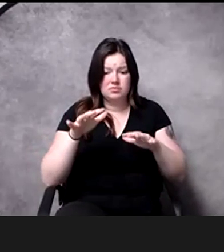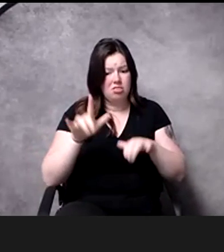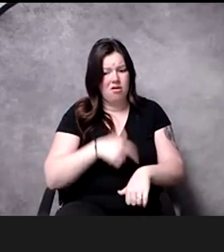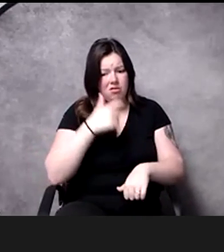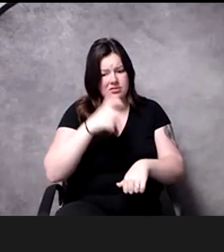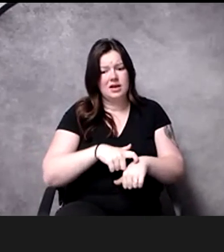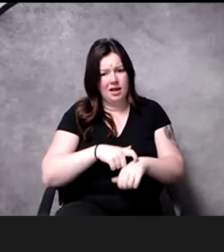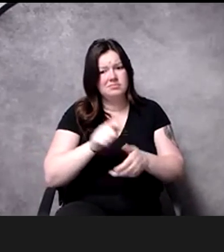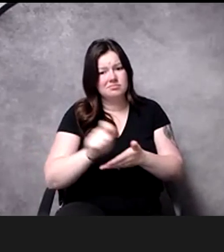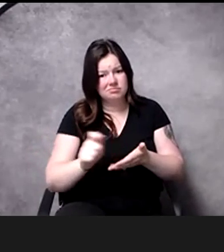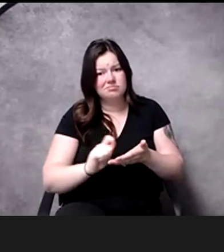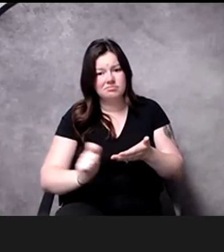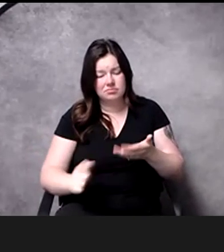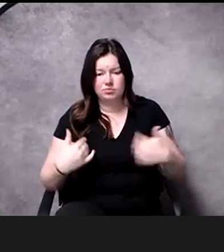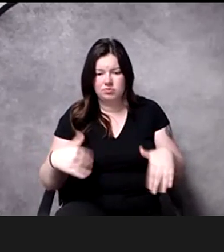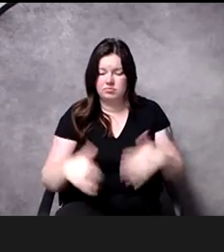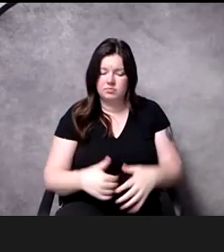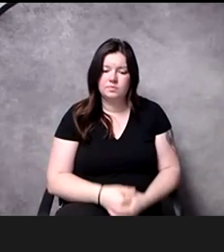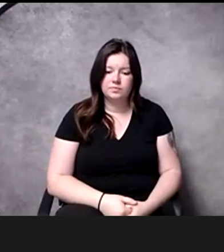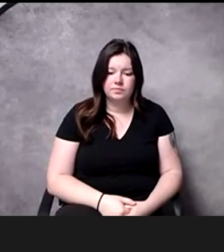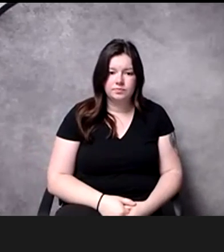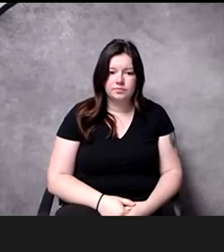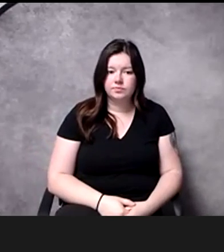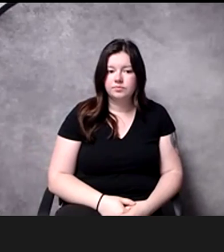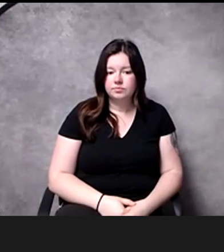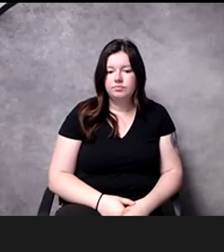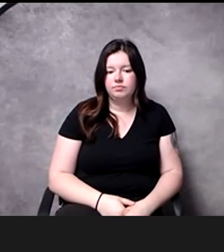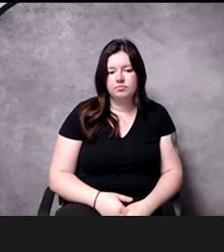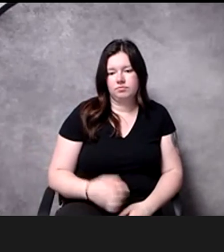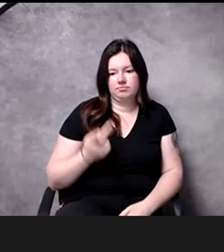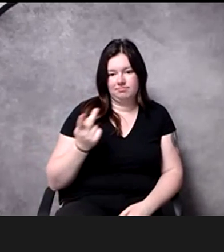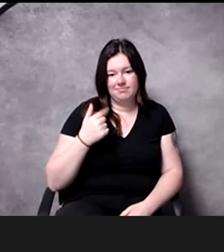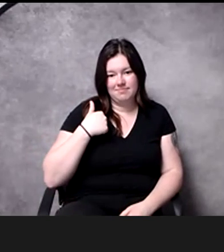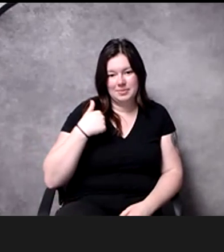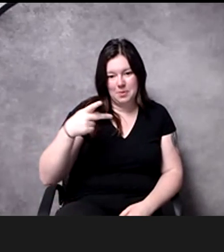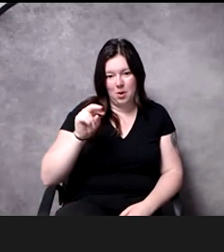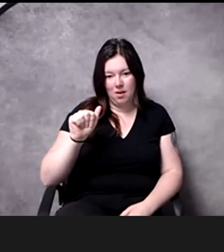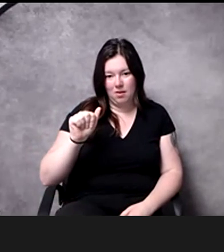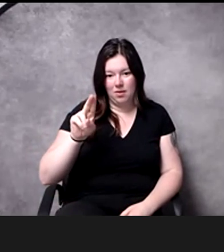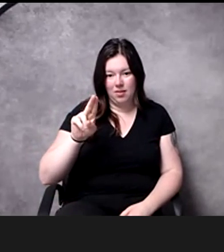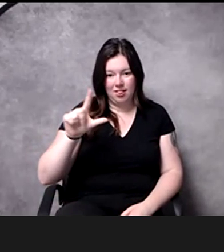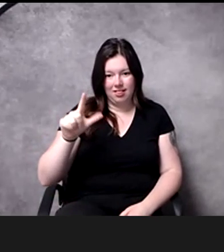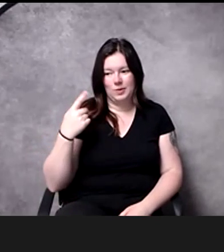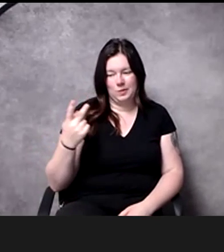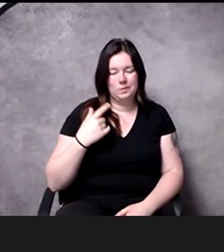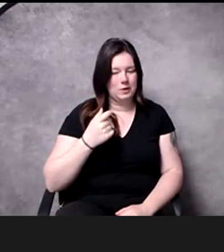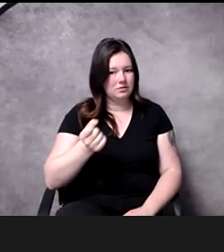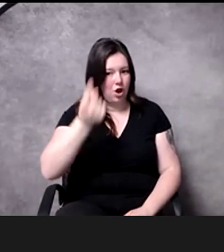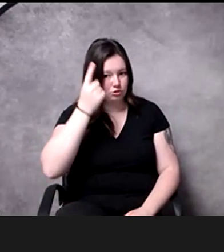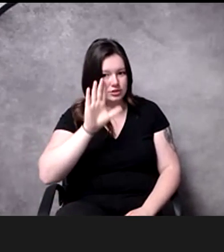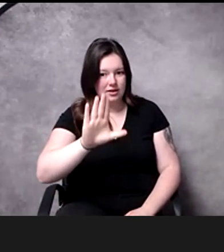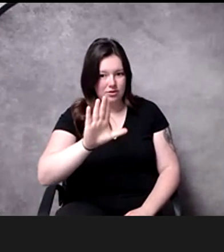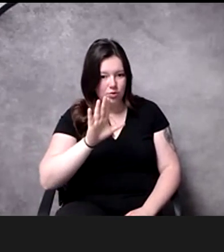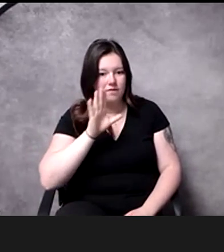things they need. Yeah. But I think Paul and I can say that we've shared that frustration, and it is stressful